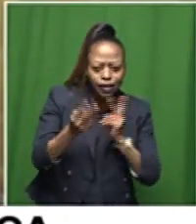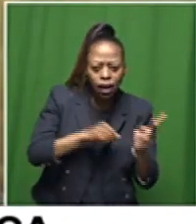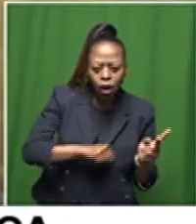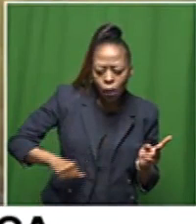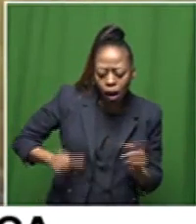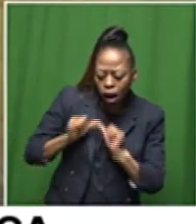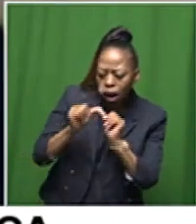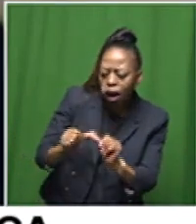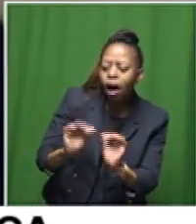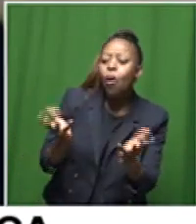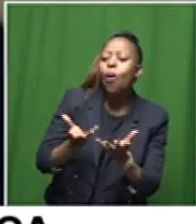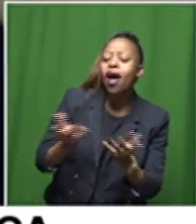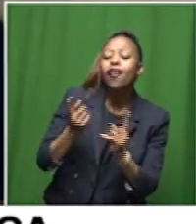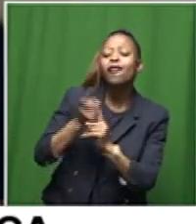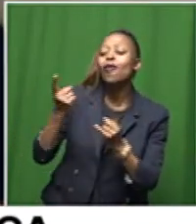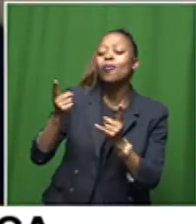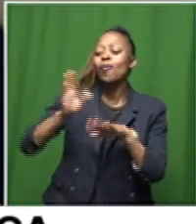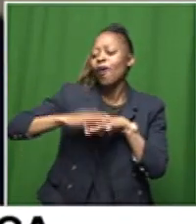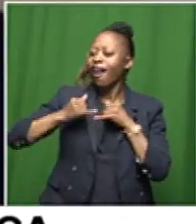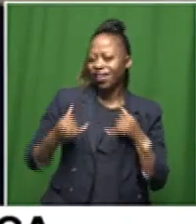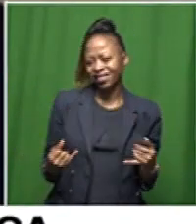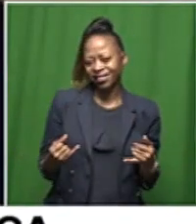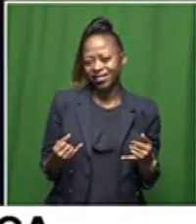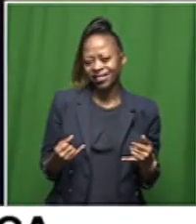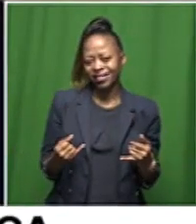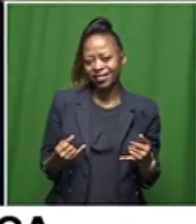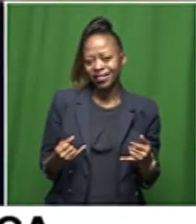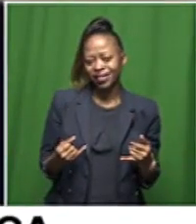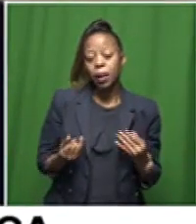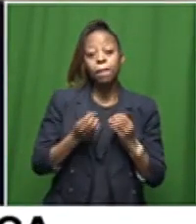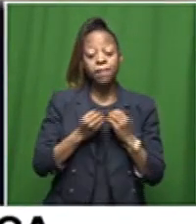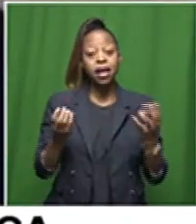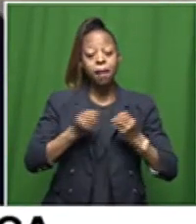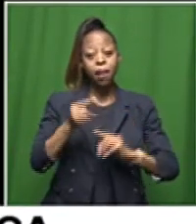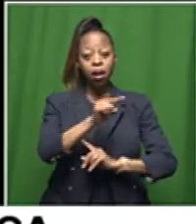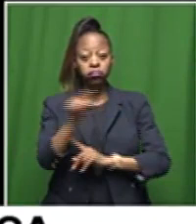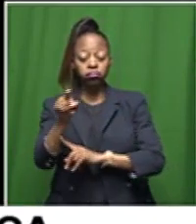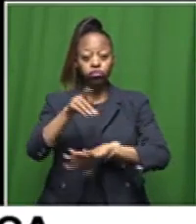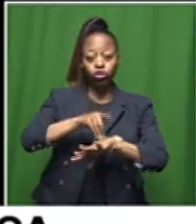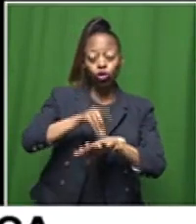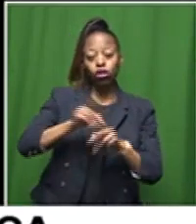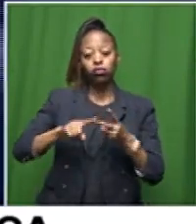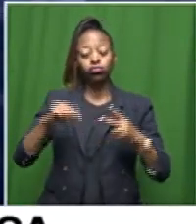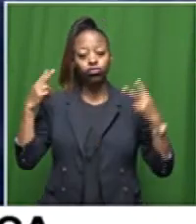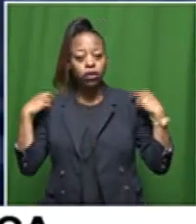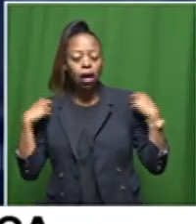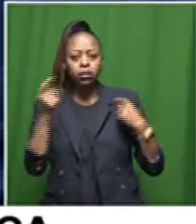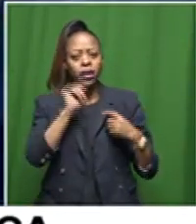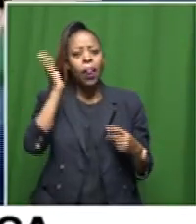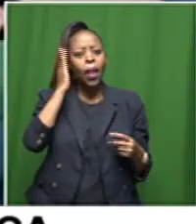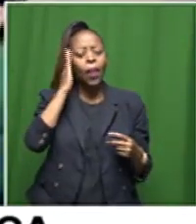done from the remote area. Where many doctors or health workers now, they know that